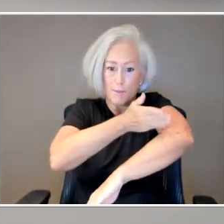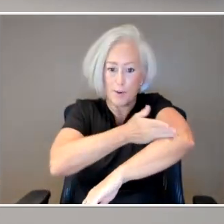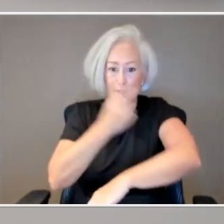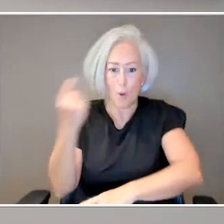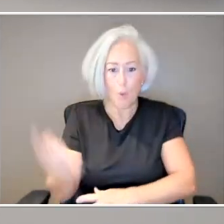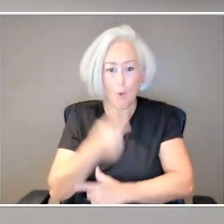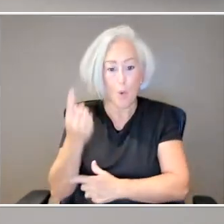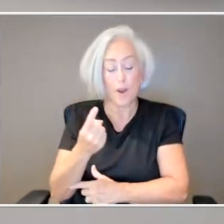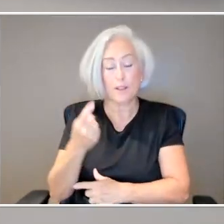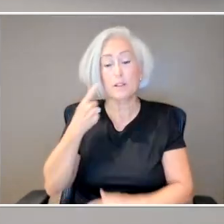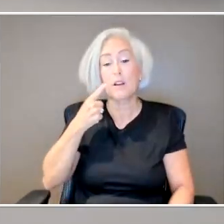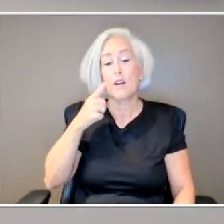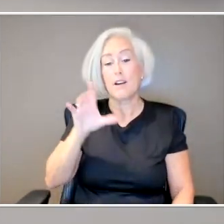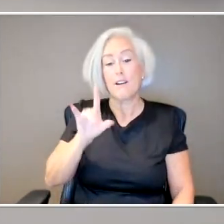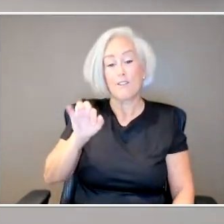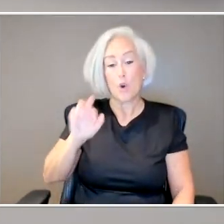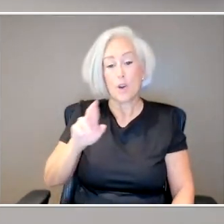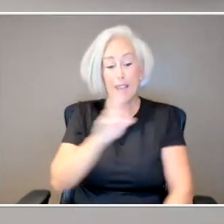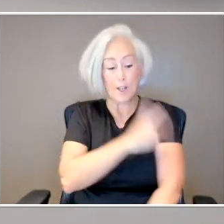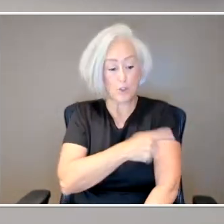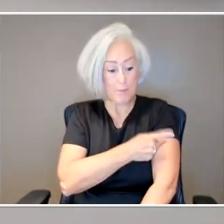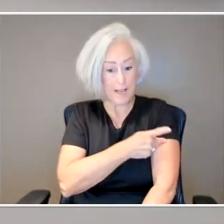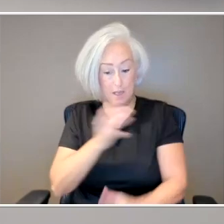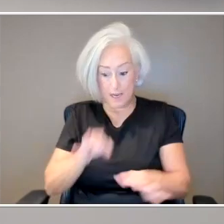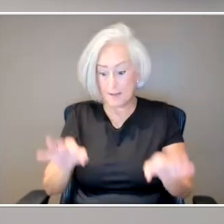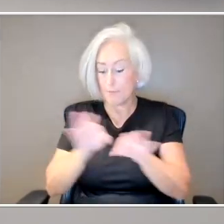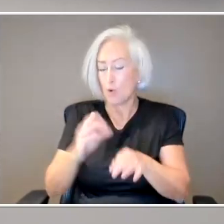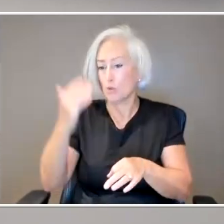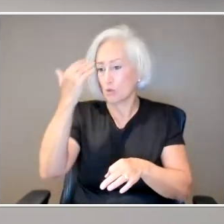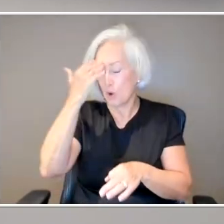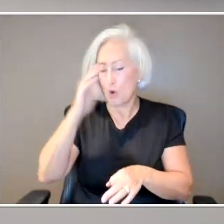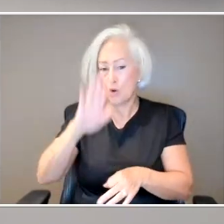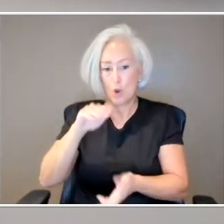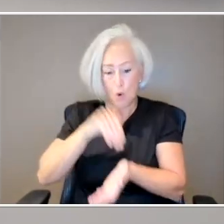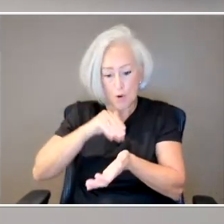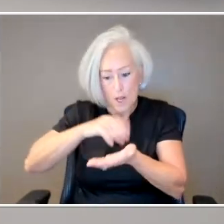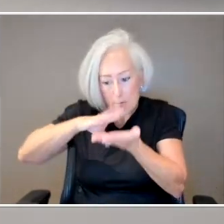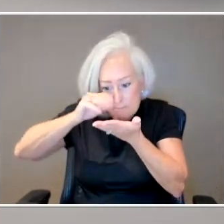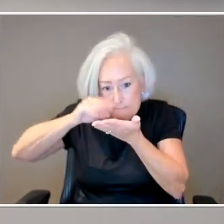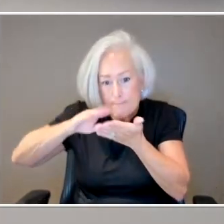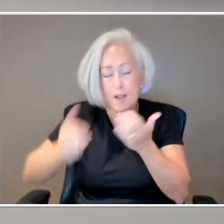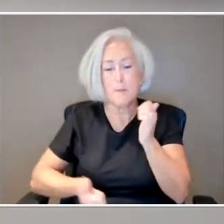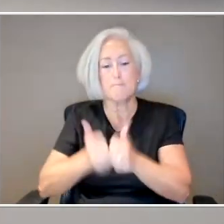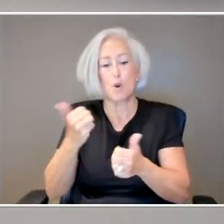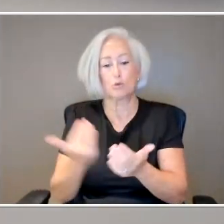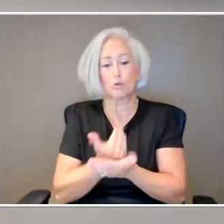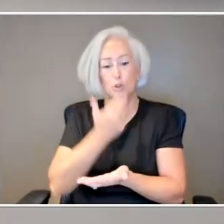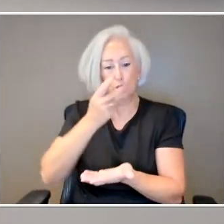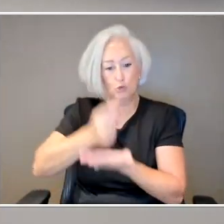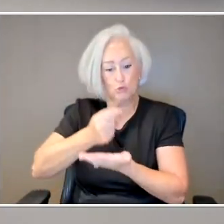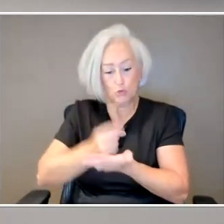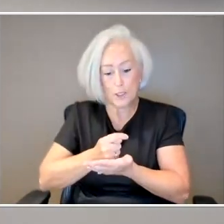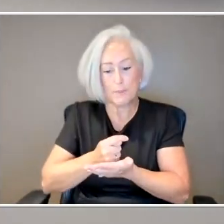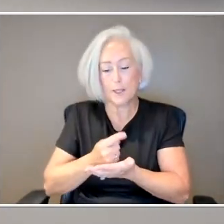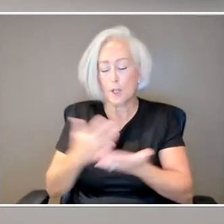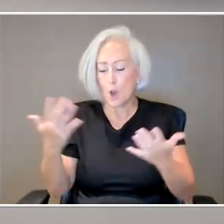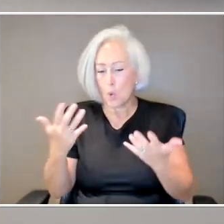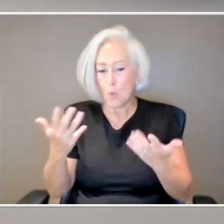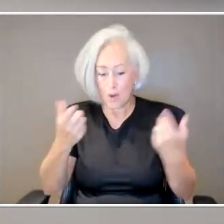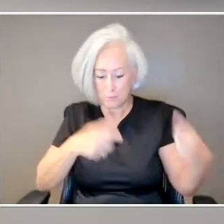it's important to know that your doctors are staying on top of the latest treatment advances so that you can have the best outcome